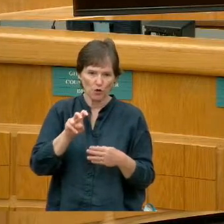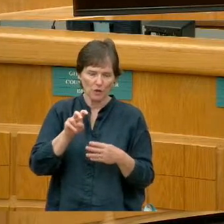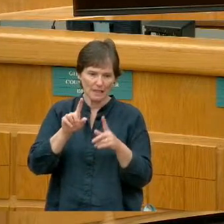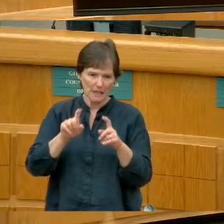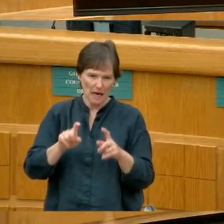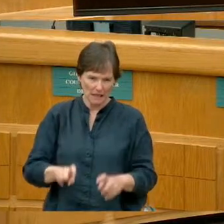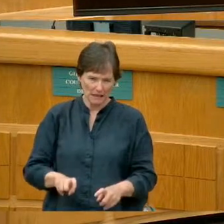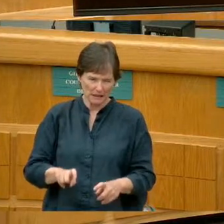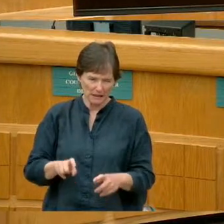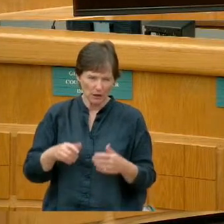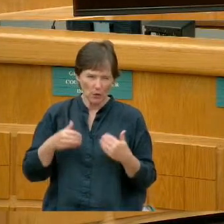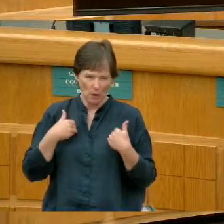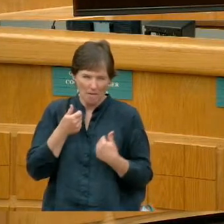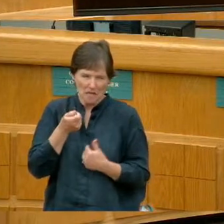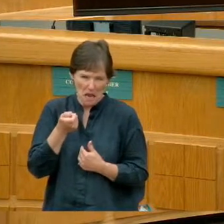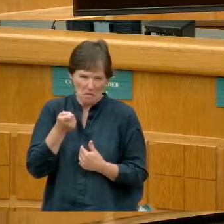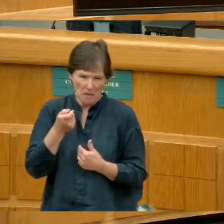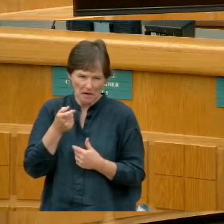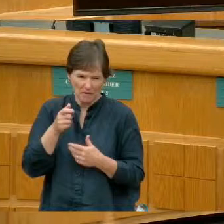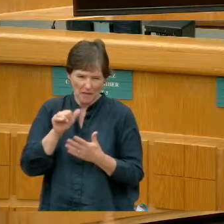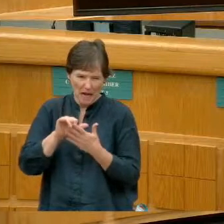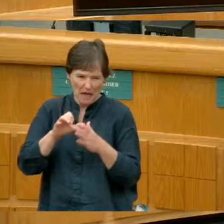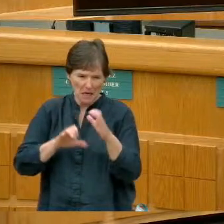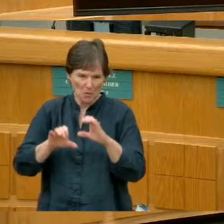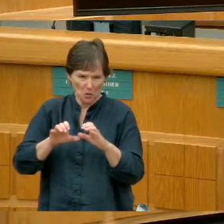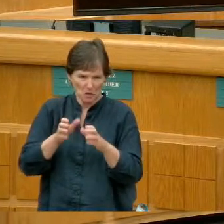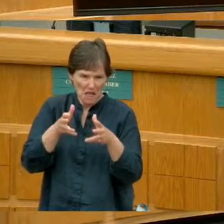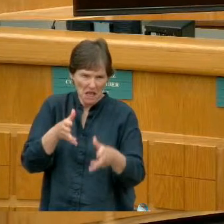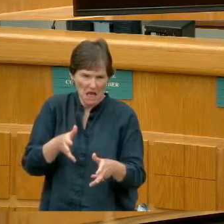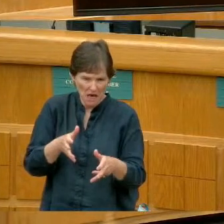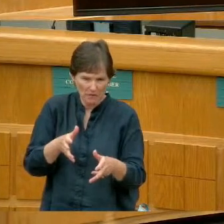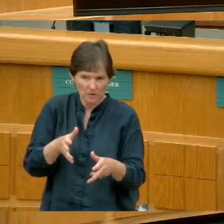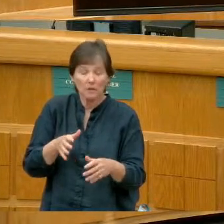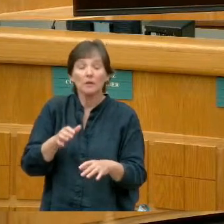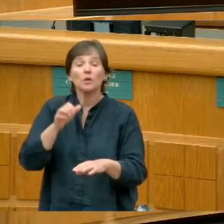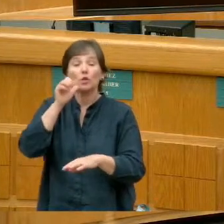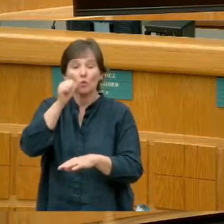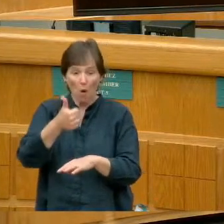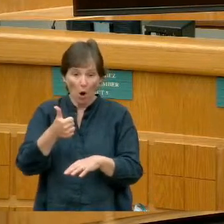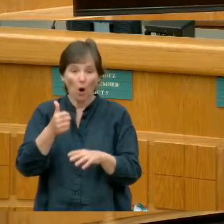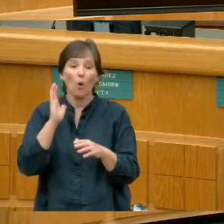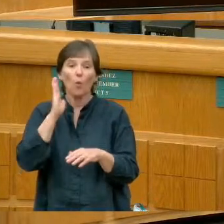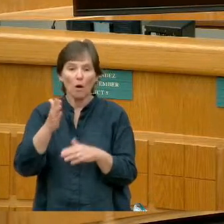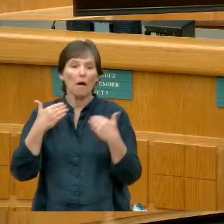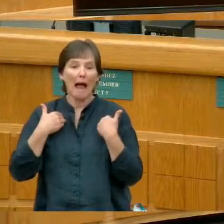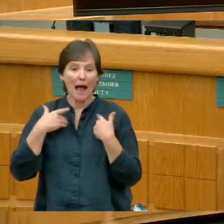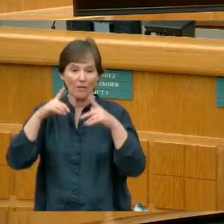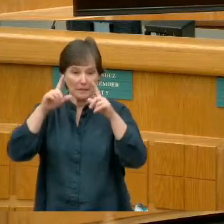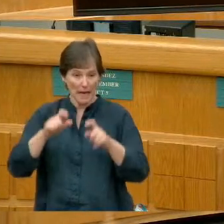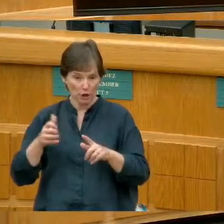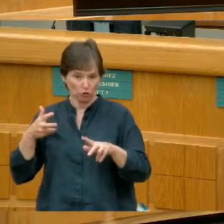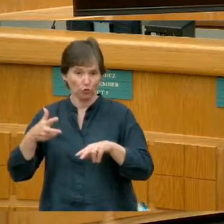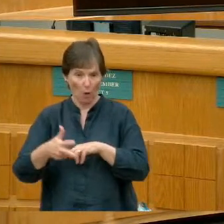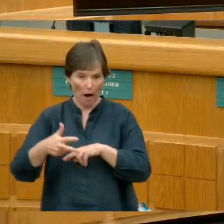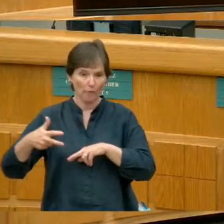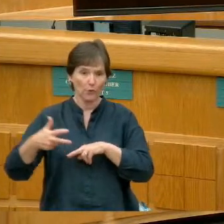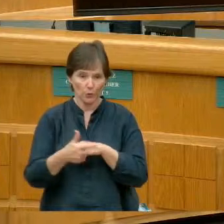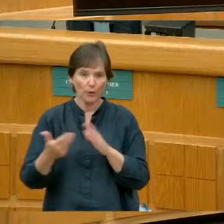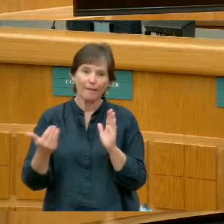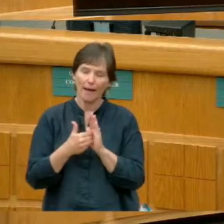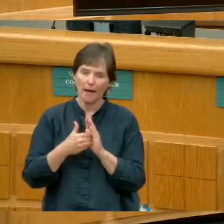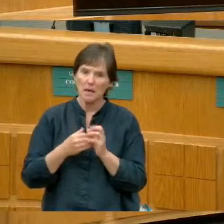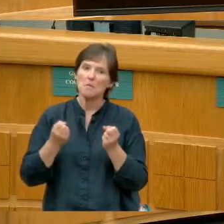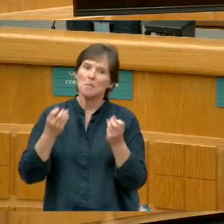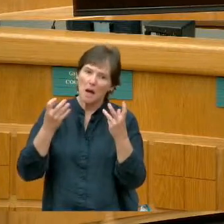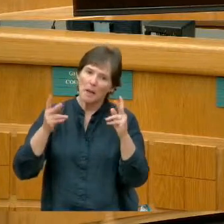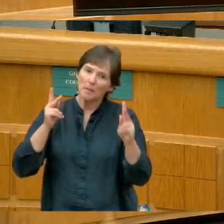very little left, but we have some. So we are having another drive-through tomorrow. So we're having a lot of calls, a lot of people.